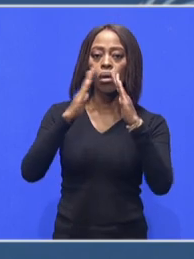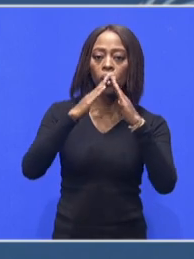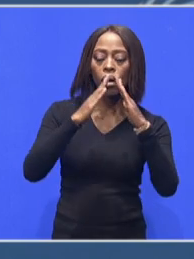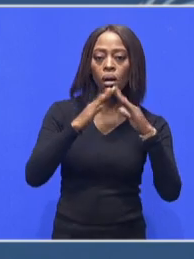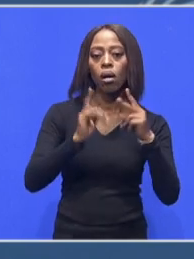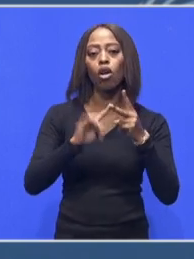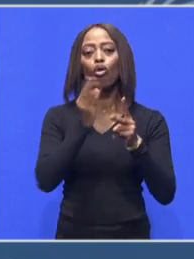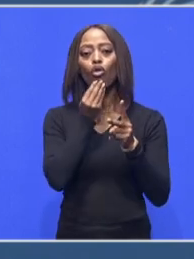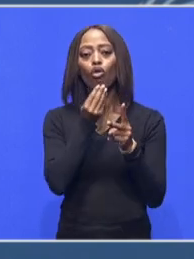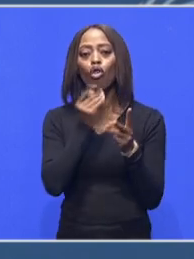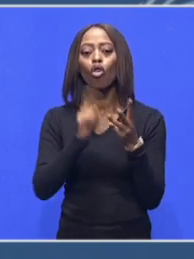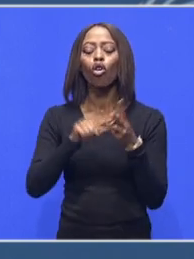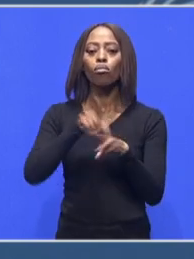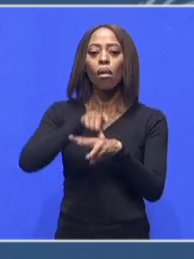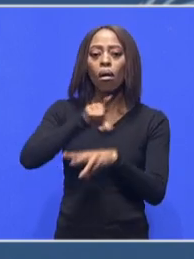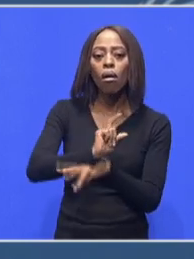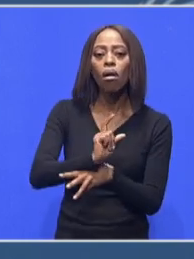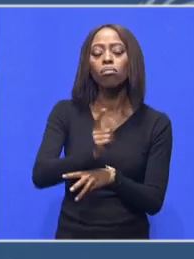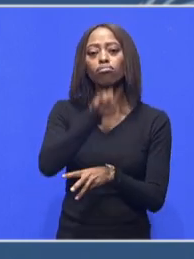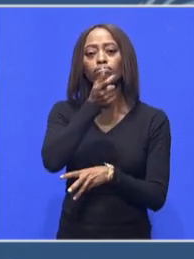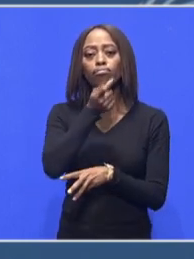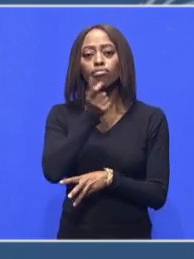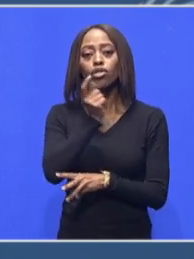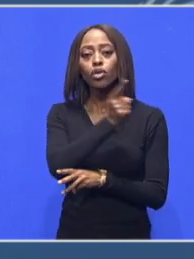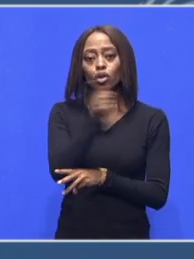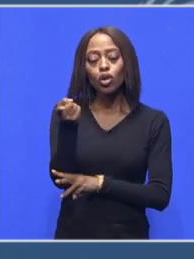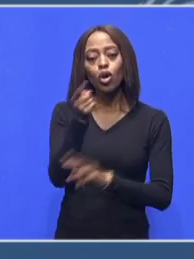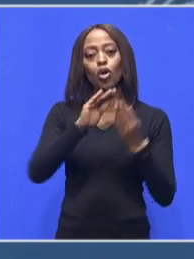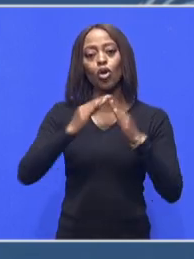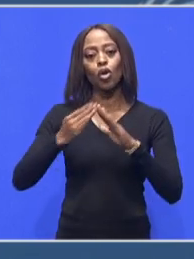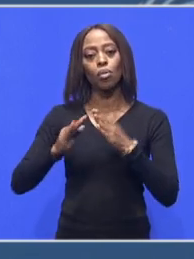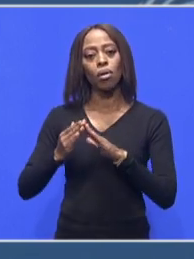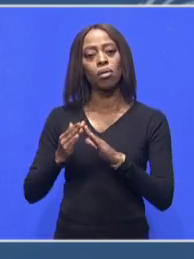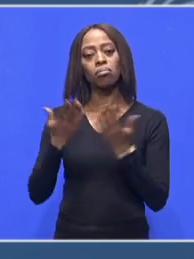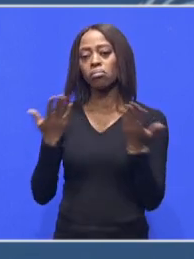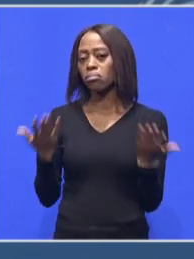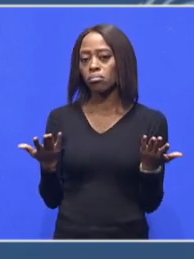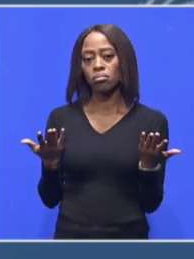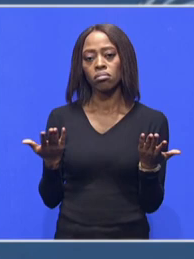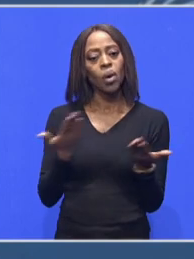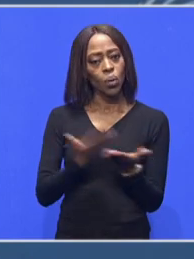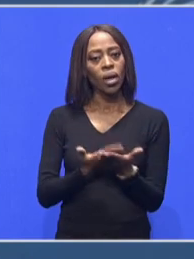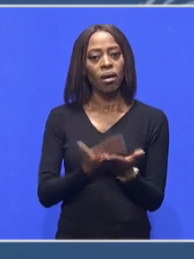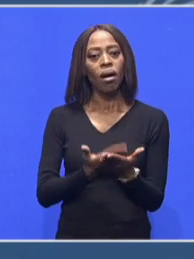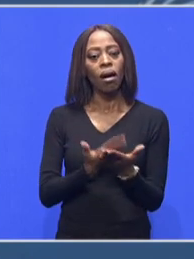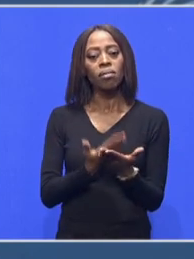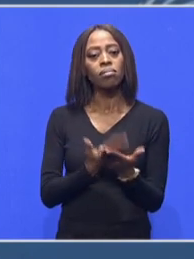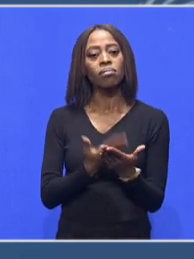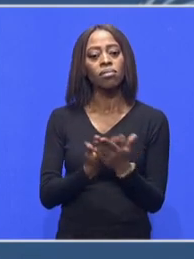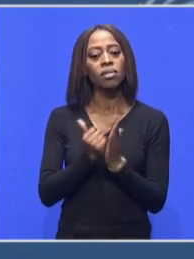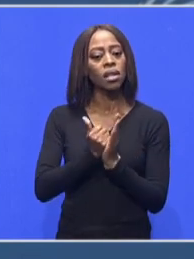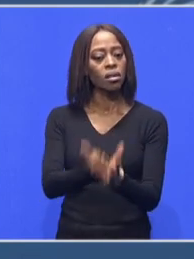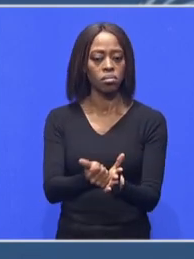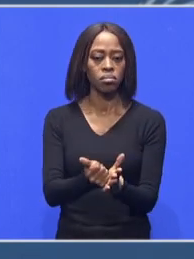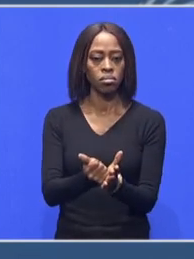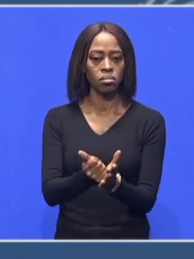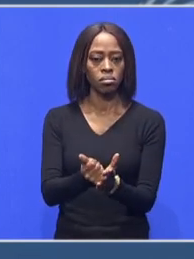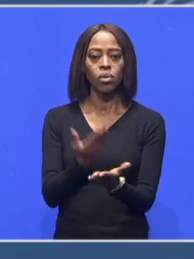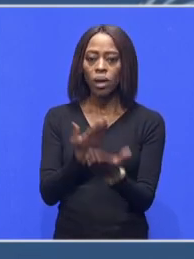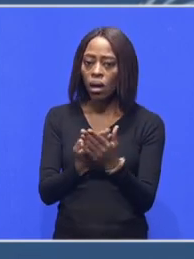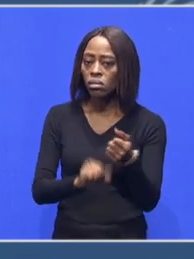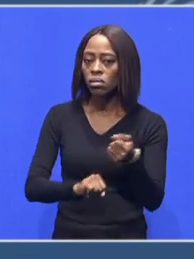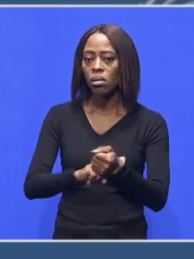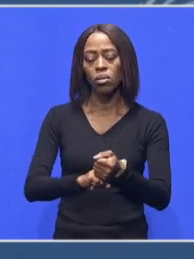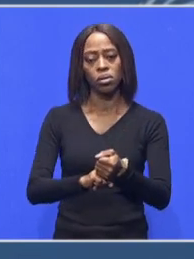food supply, the medications to the Syrians anywhere in Syria. We can help, we can support, we